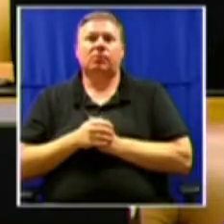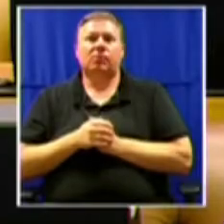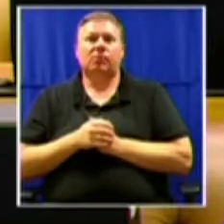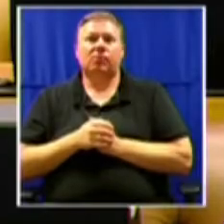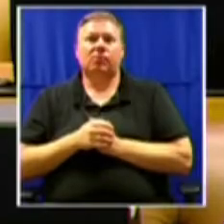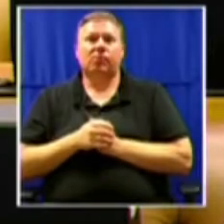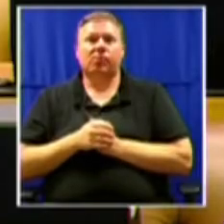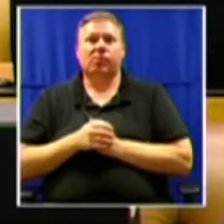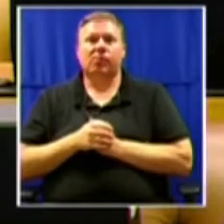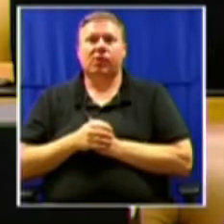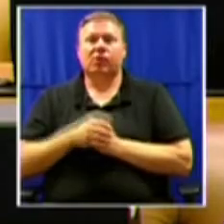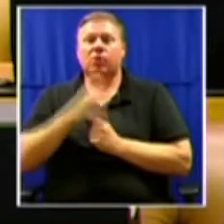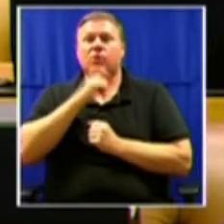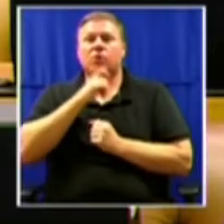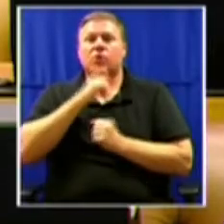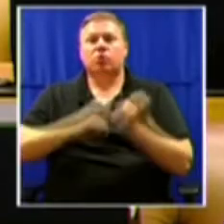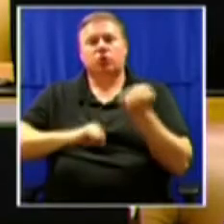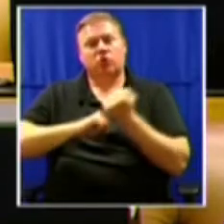utilized to support